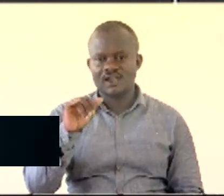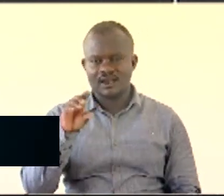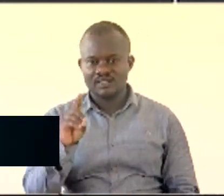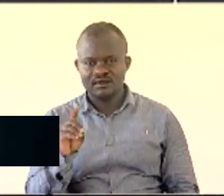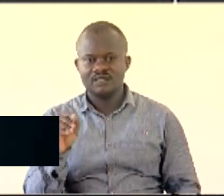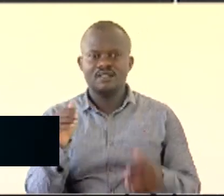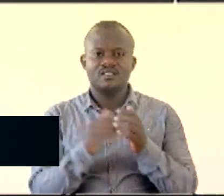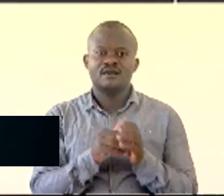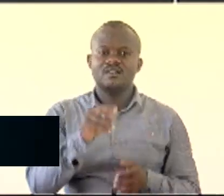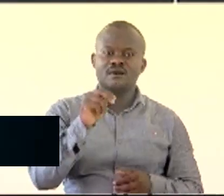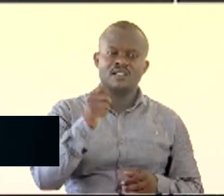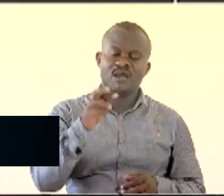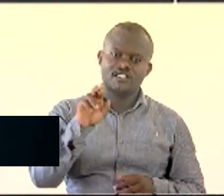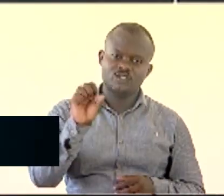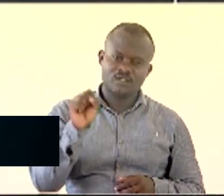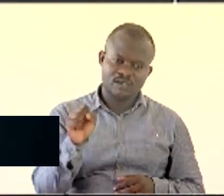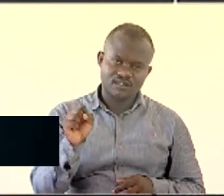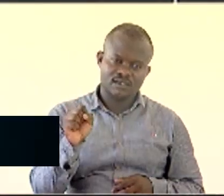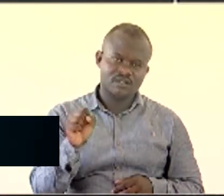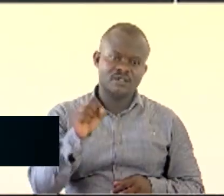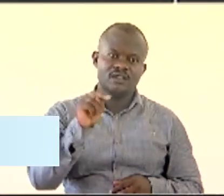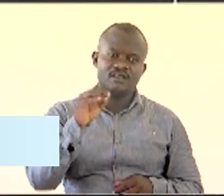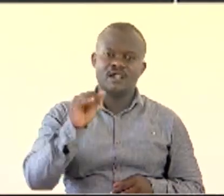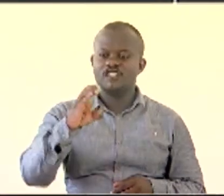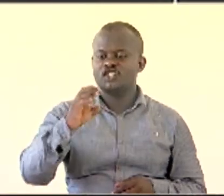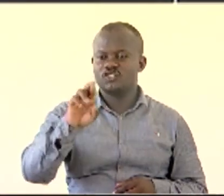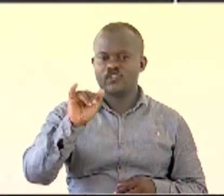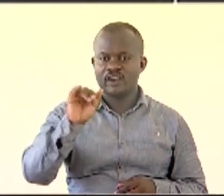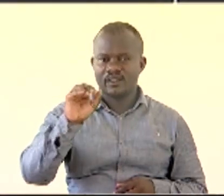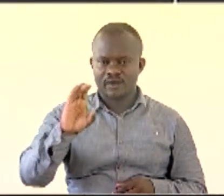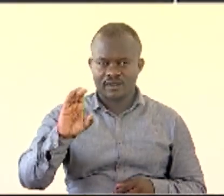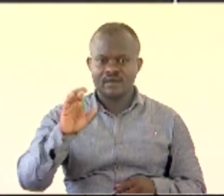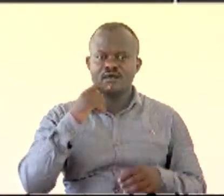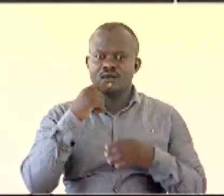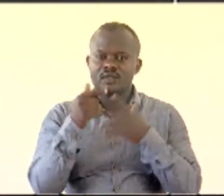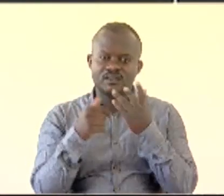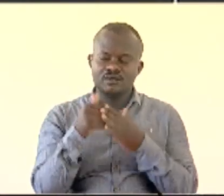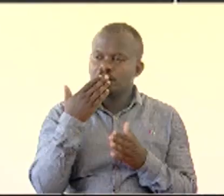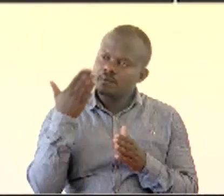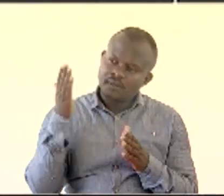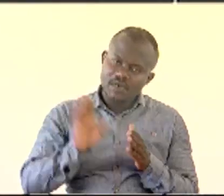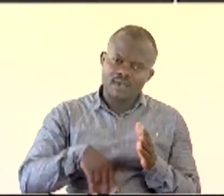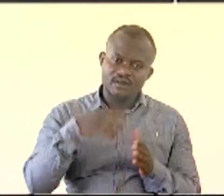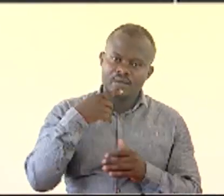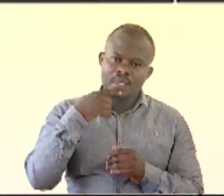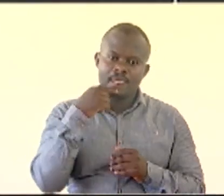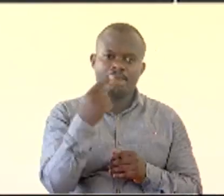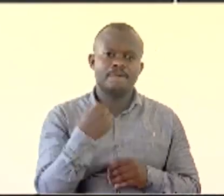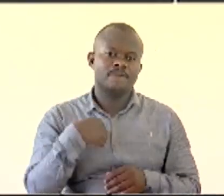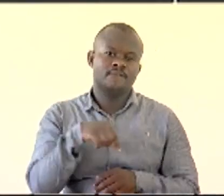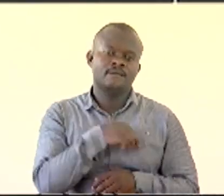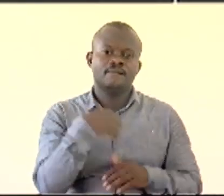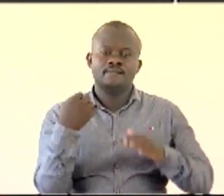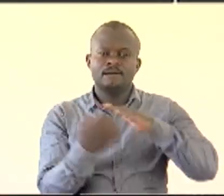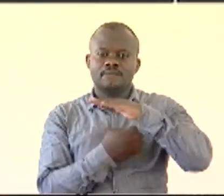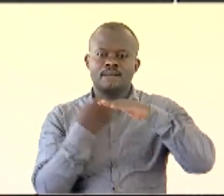dioxide, nitrous oxide, nitric oxide, which are harmful to our